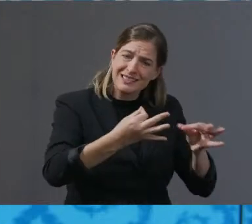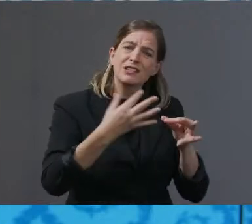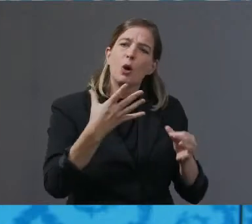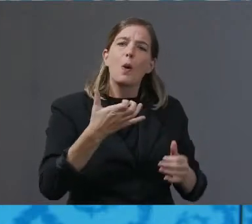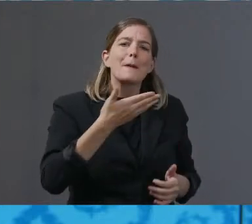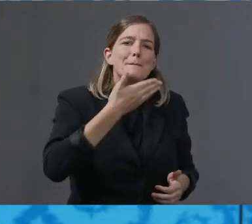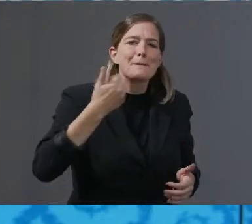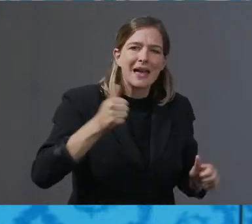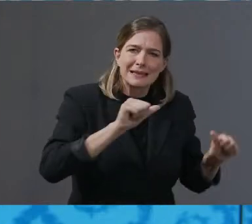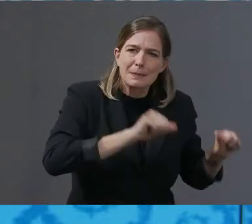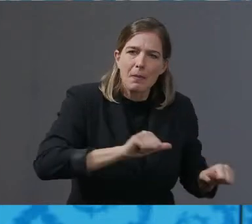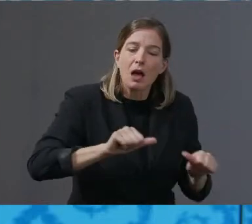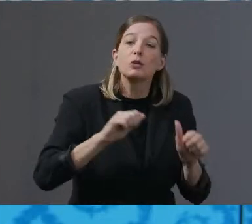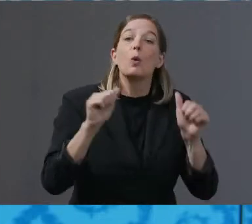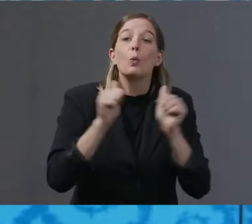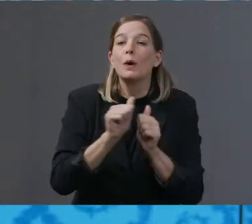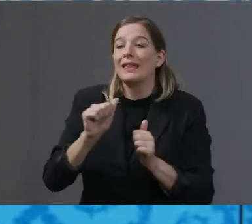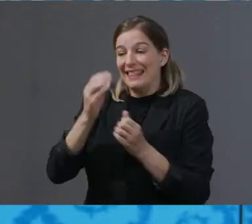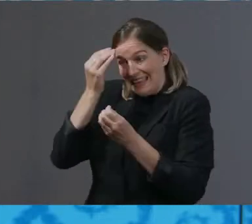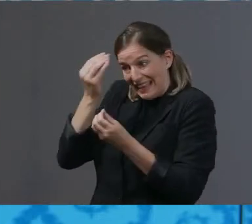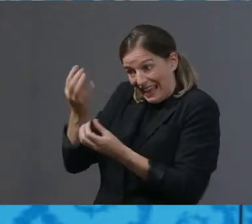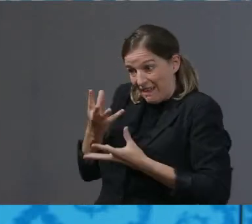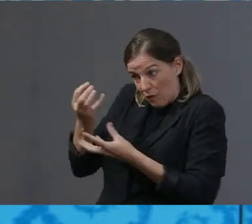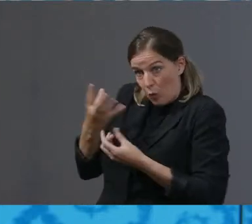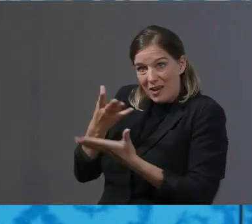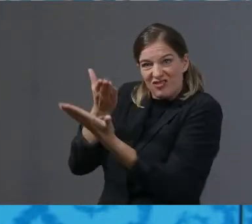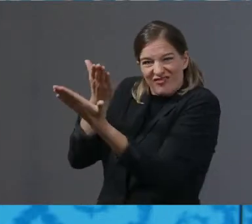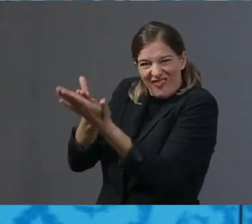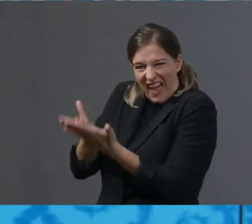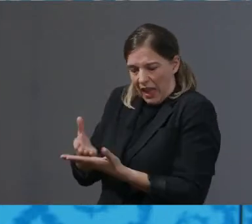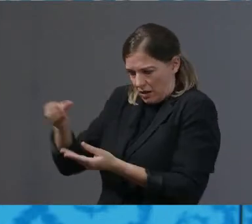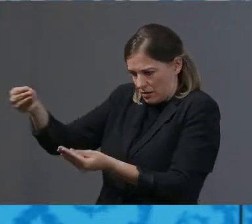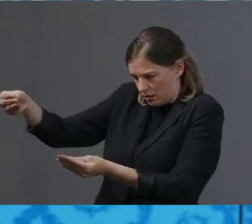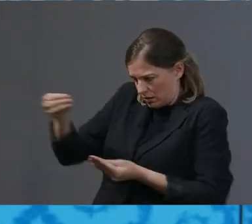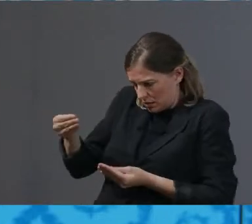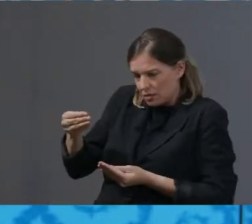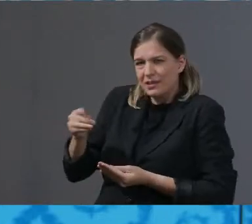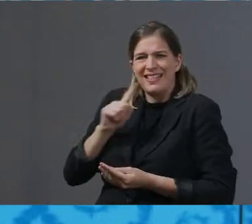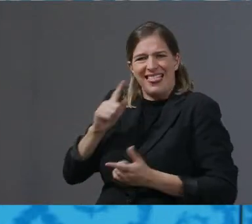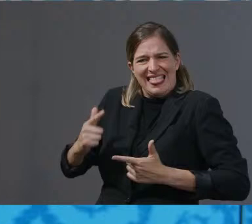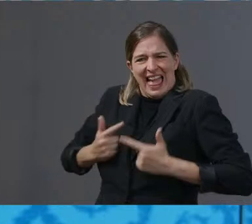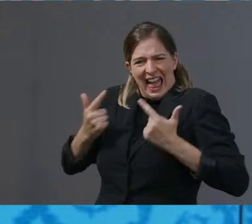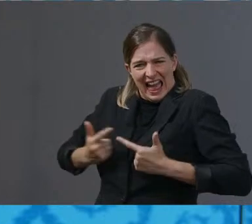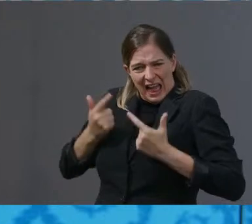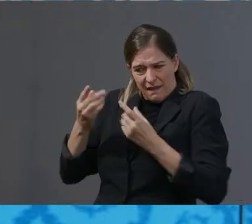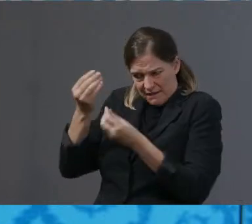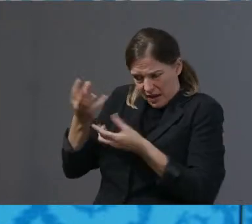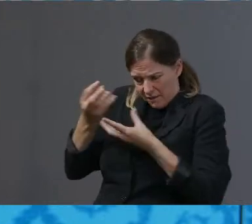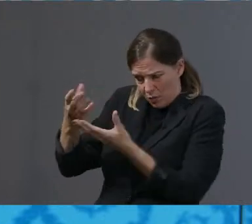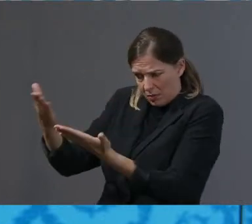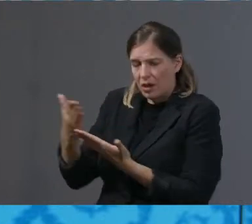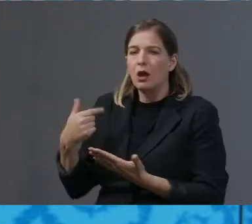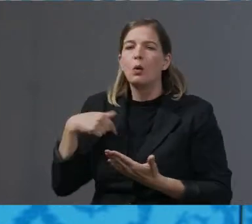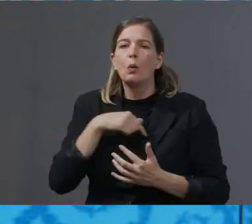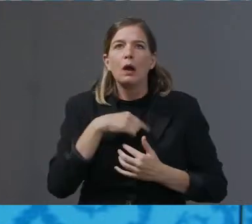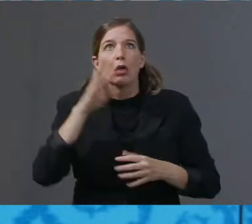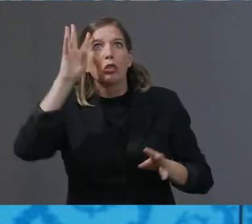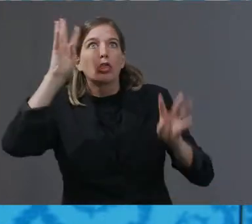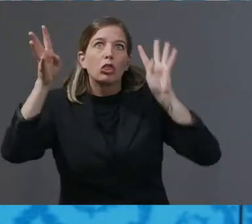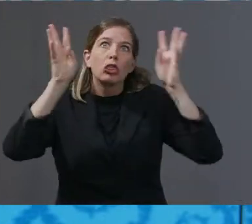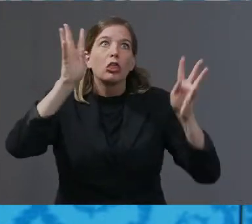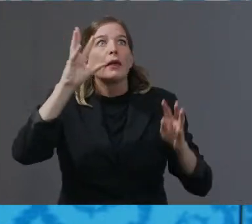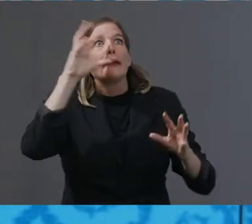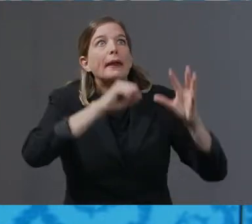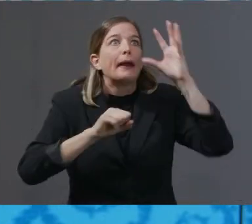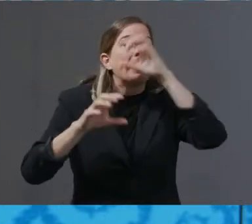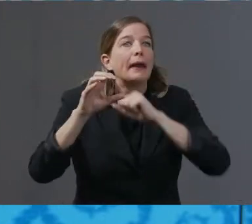have in real time. We haven't guessed, we haven't speculated on what was happening.